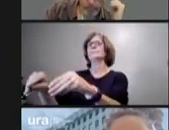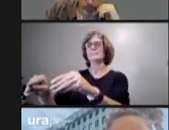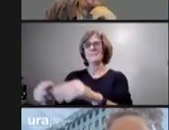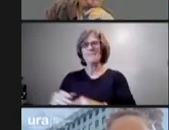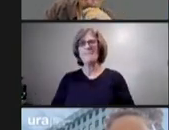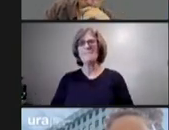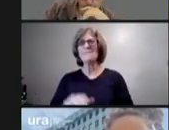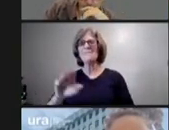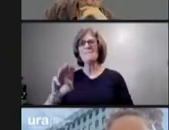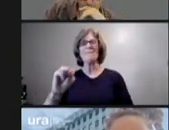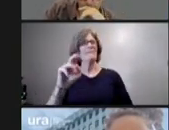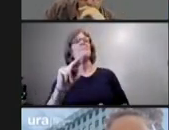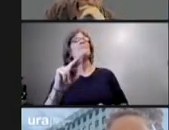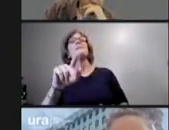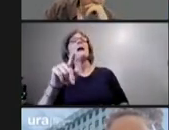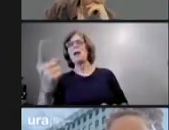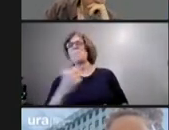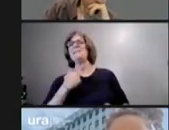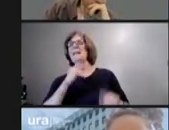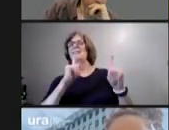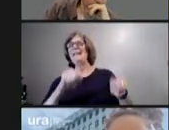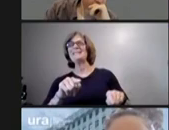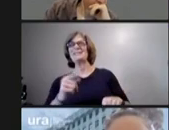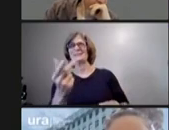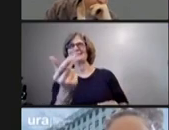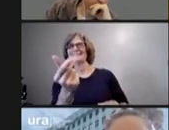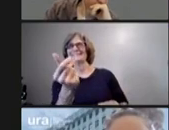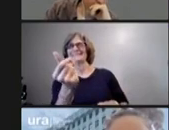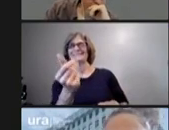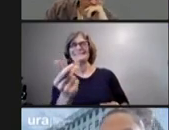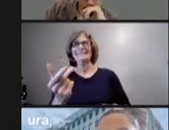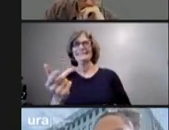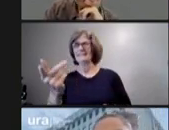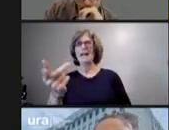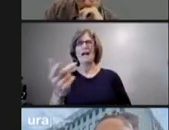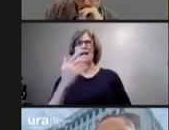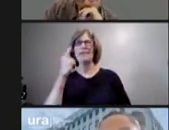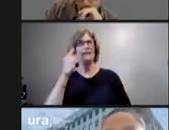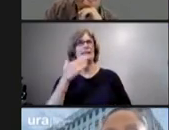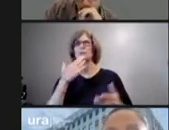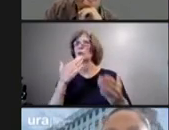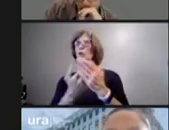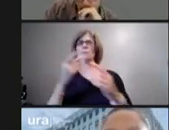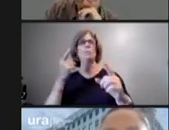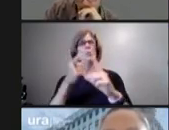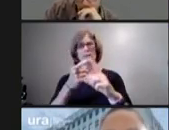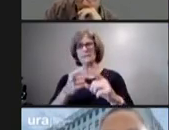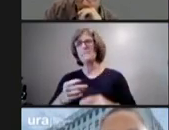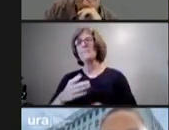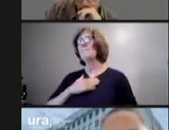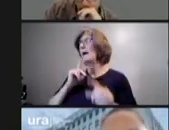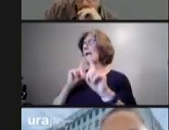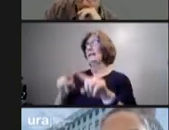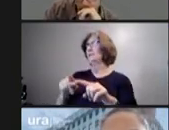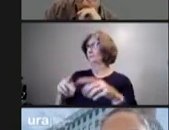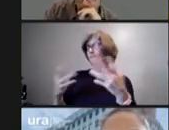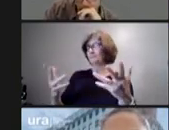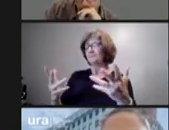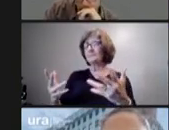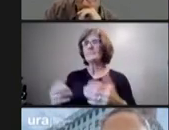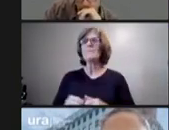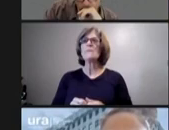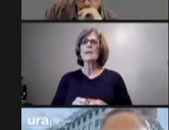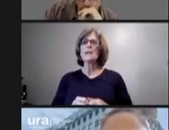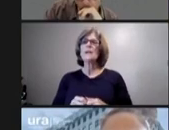answer when it comes to housing, Adrian. And so I love your point. And I would say to that point, one of the considerations I would raise